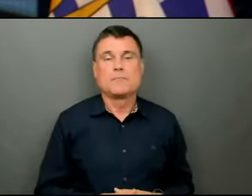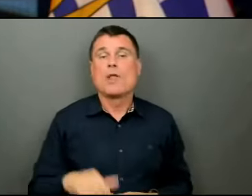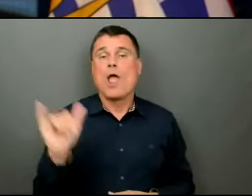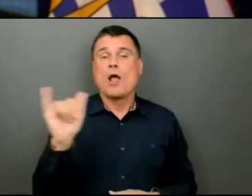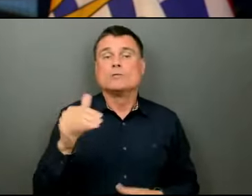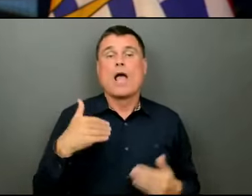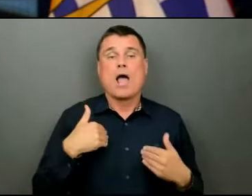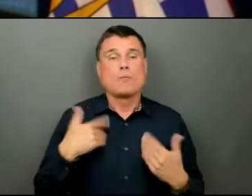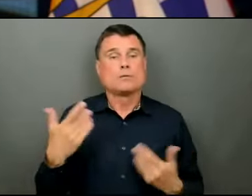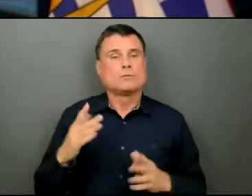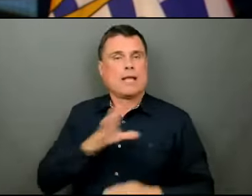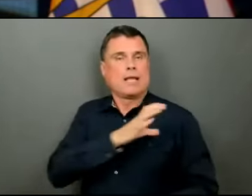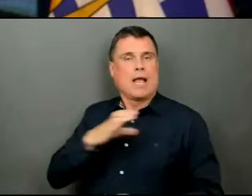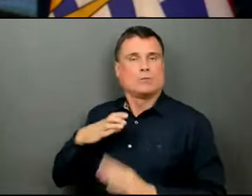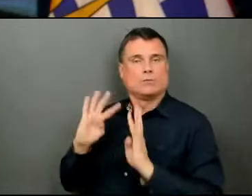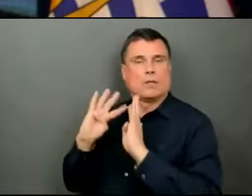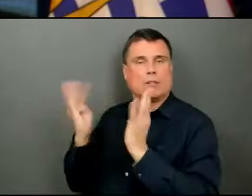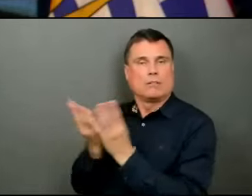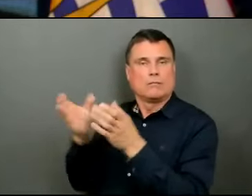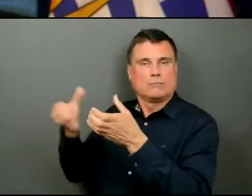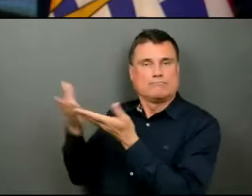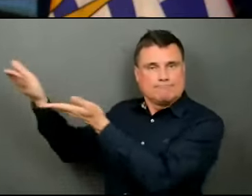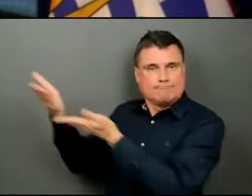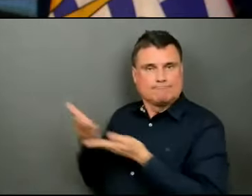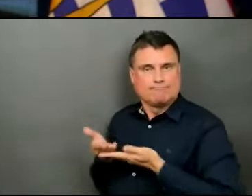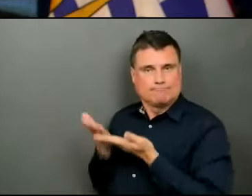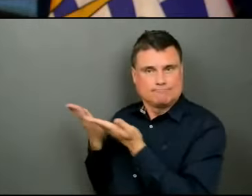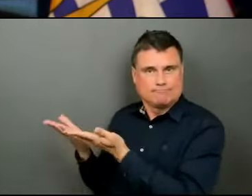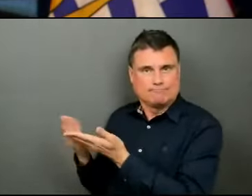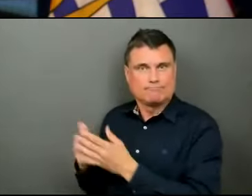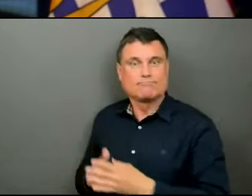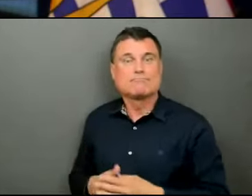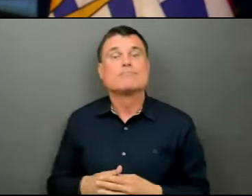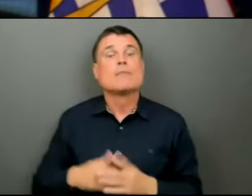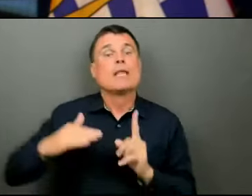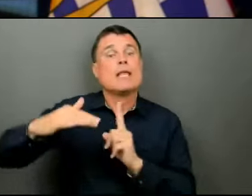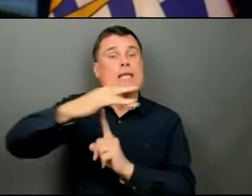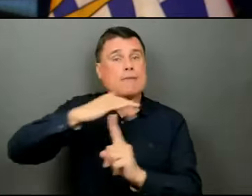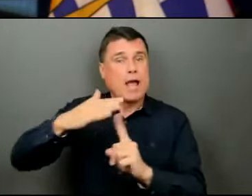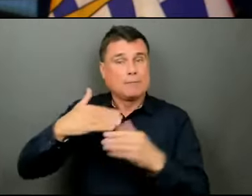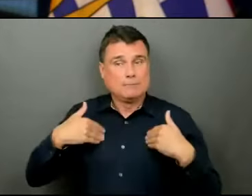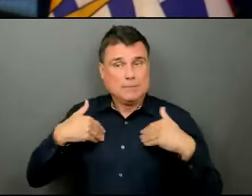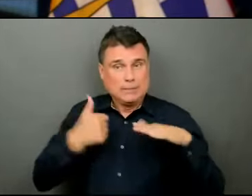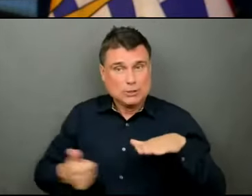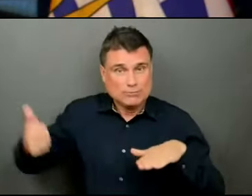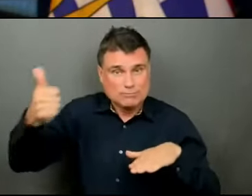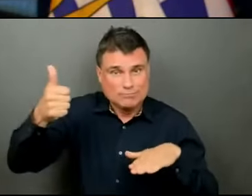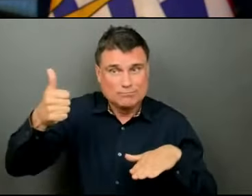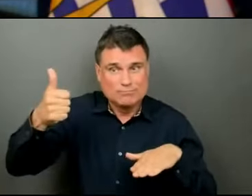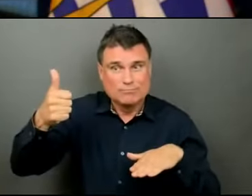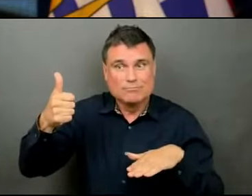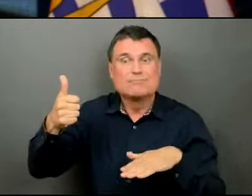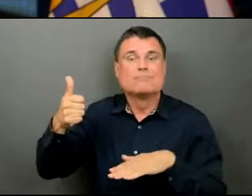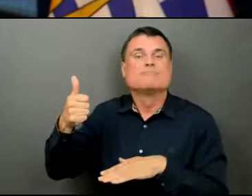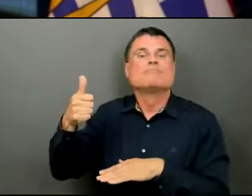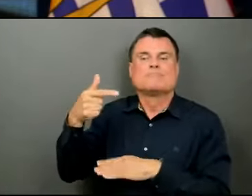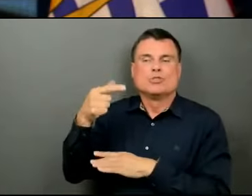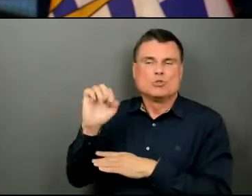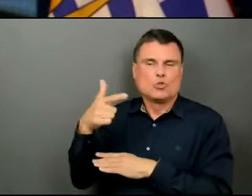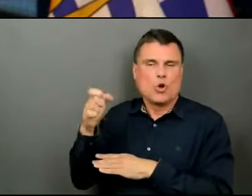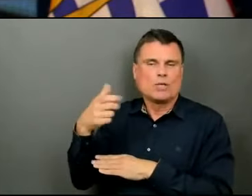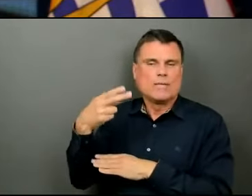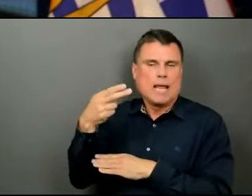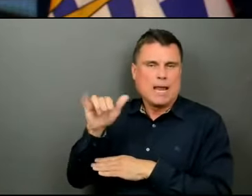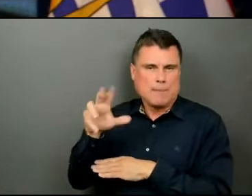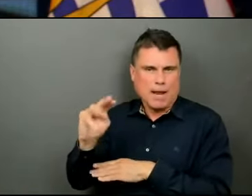virtually this afternoon. We have with us today Environment and Climate Change Minister George Heyman, who is the MLA for Vancouver Fairview and the